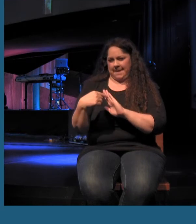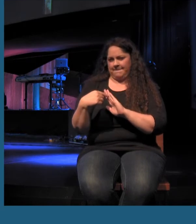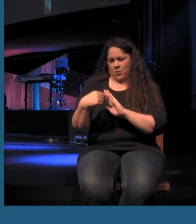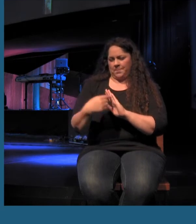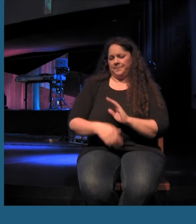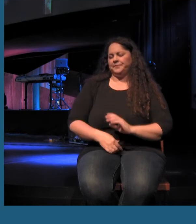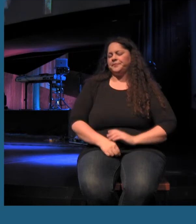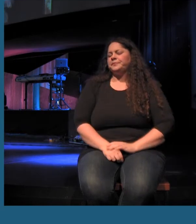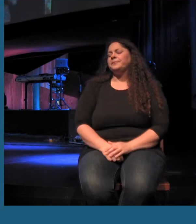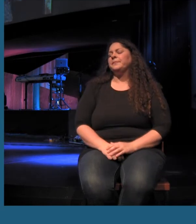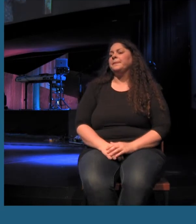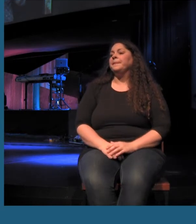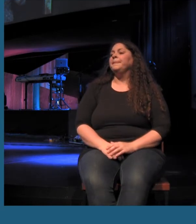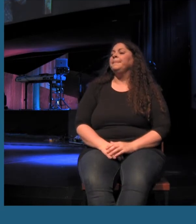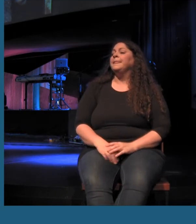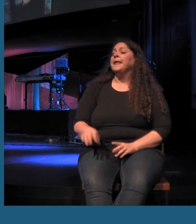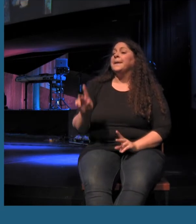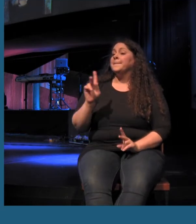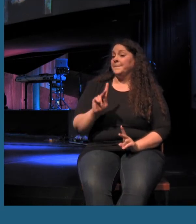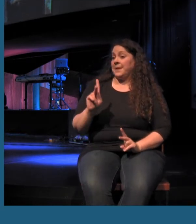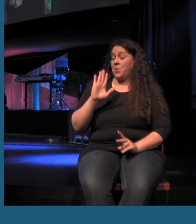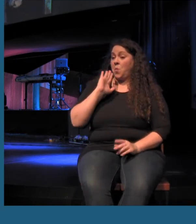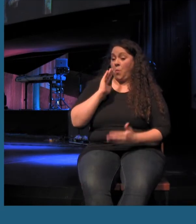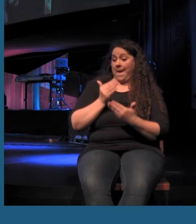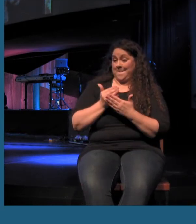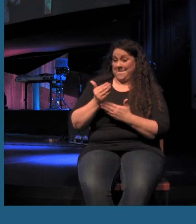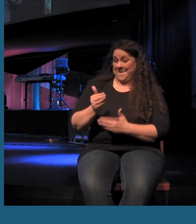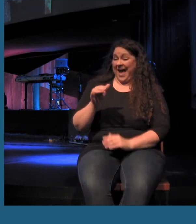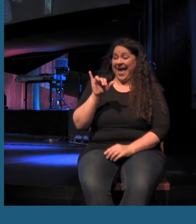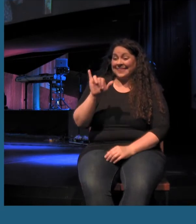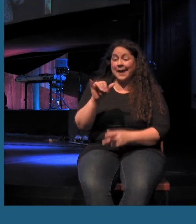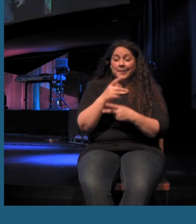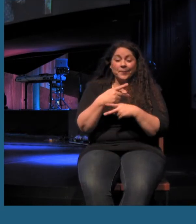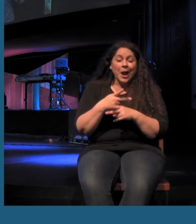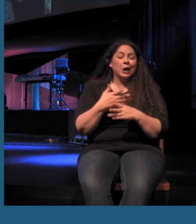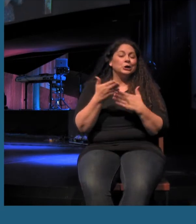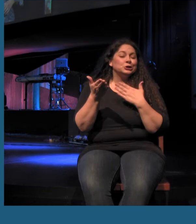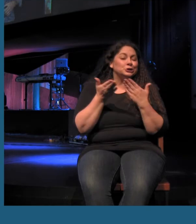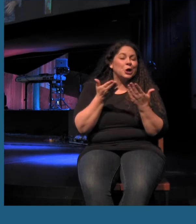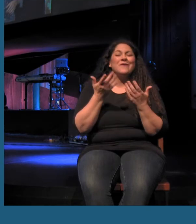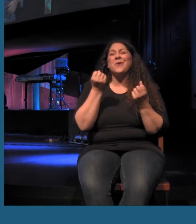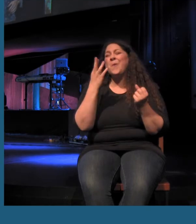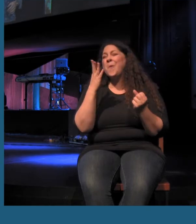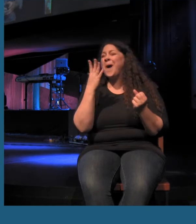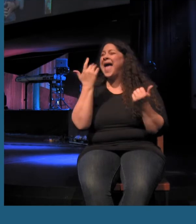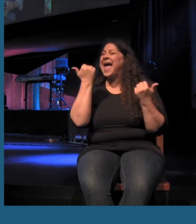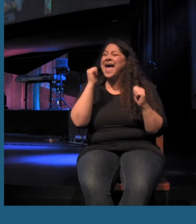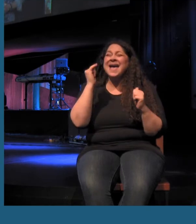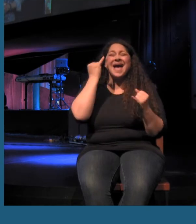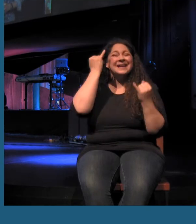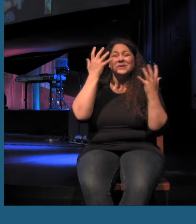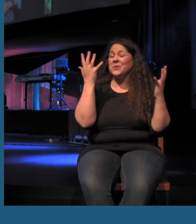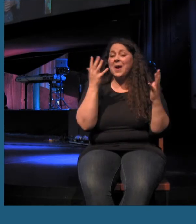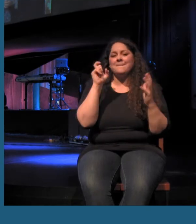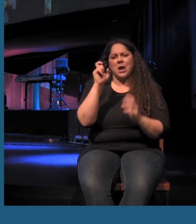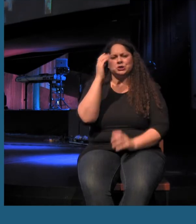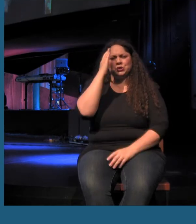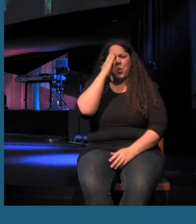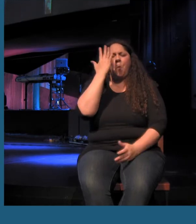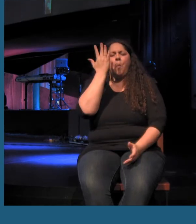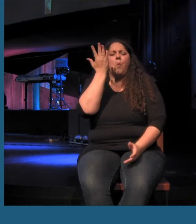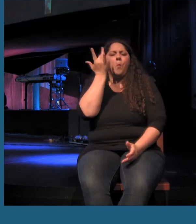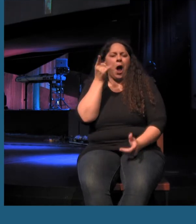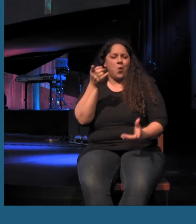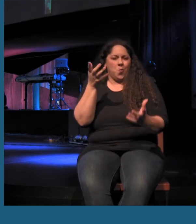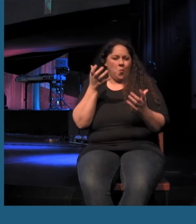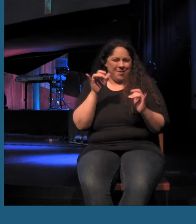this. People really won't buy into a product or a service or a movement or an idea until they understand why. Now, let's get an